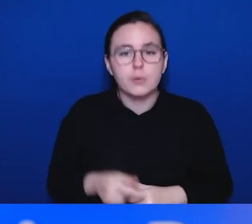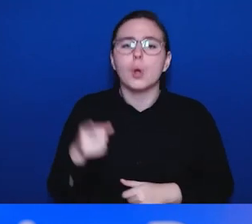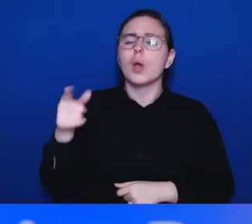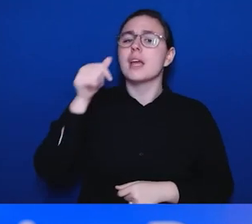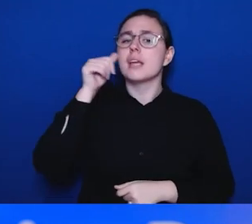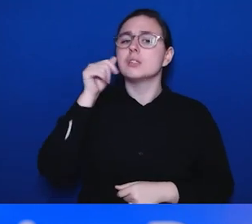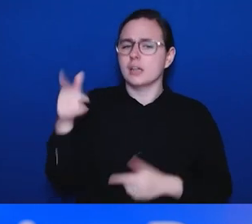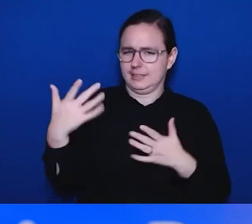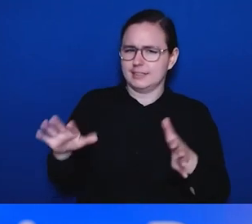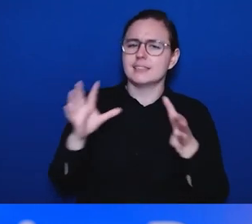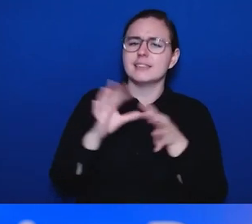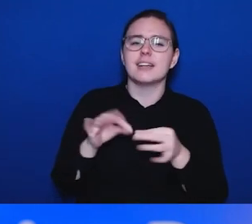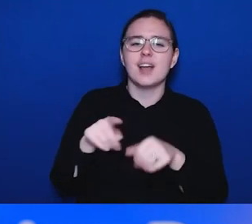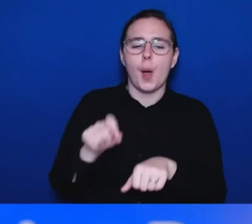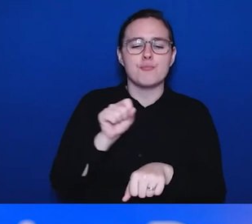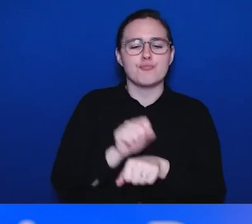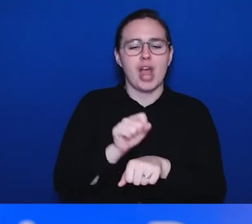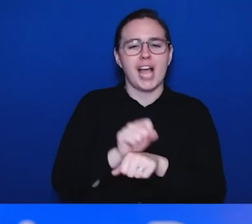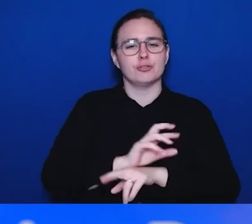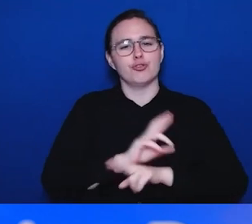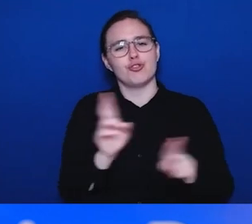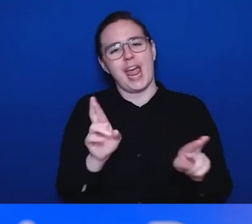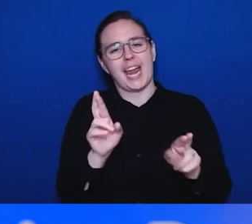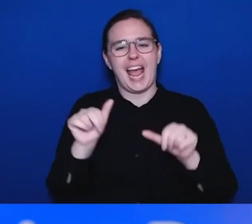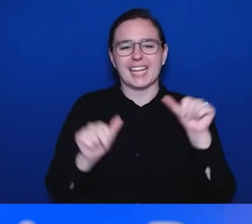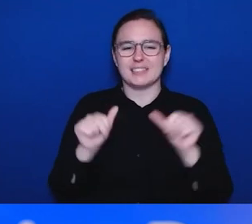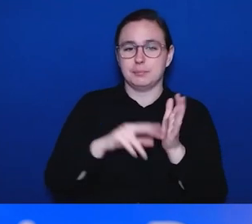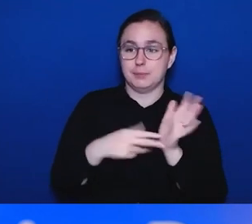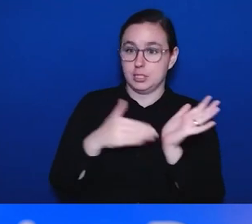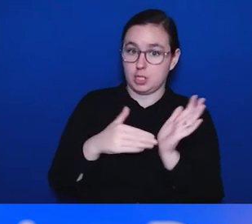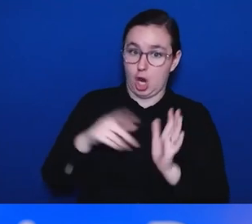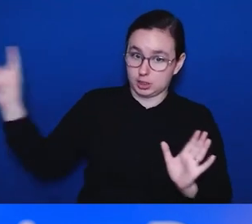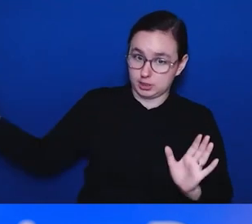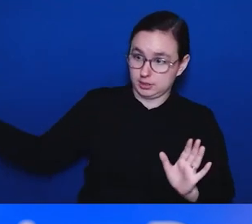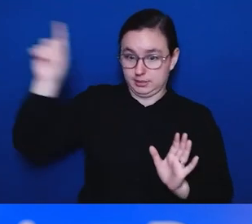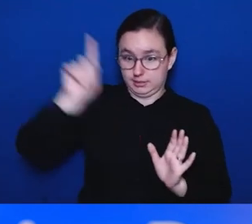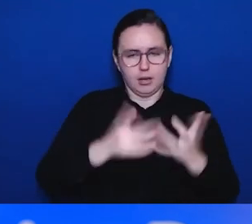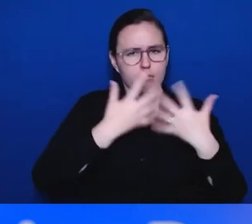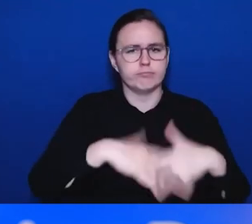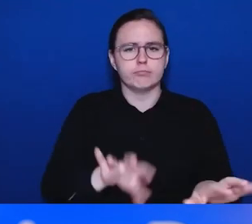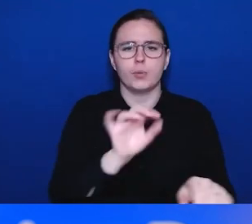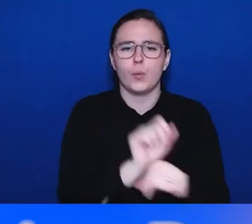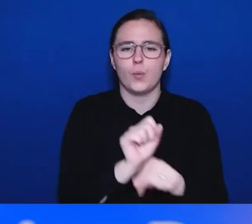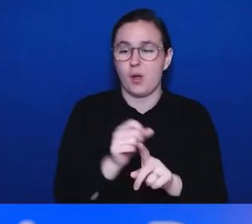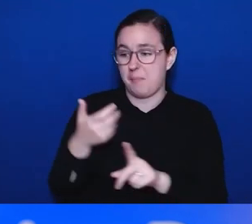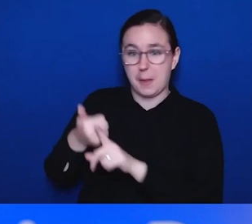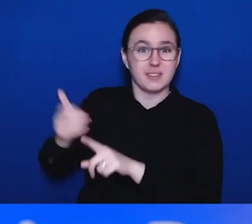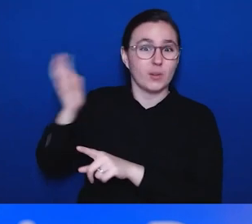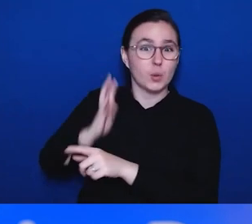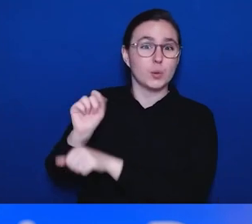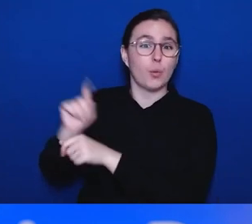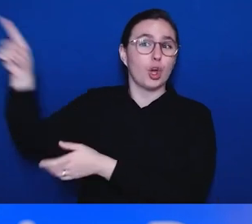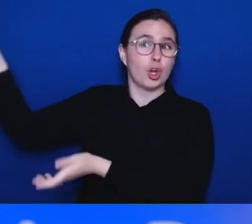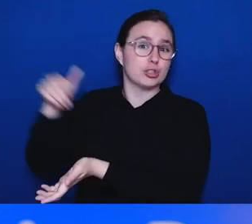on in your government, and you have mentioned practice-ready assessment program for the doctors who will be placed in BC. What about